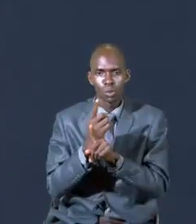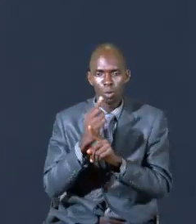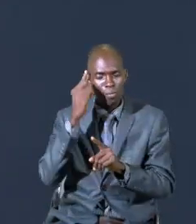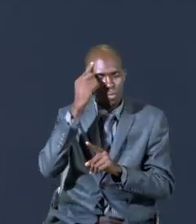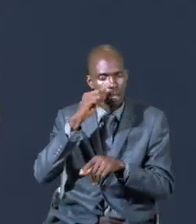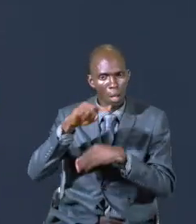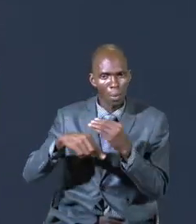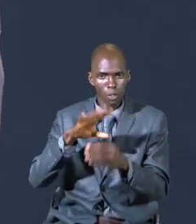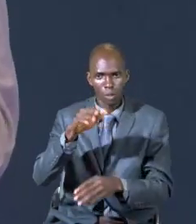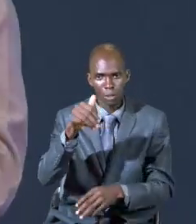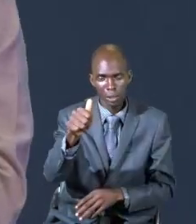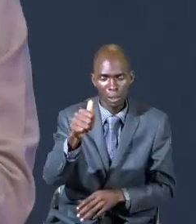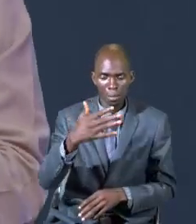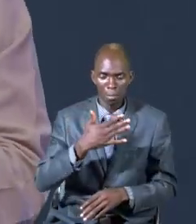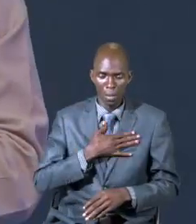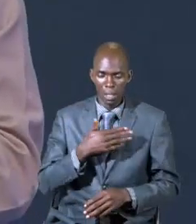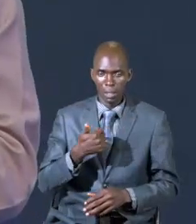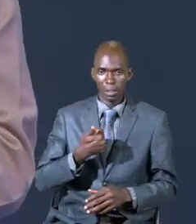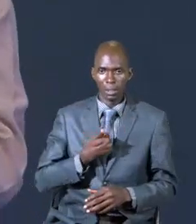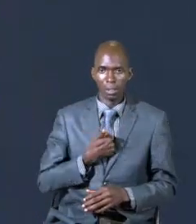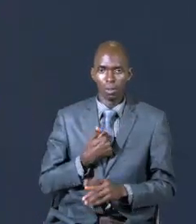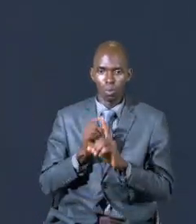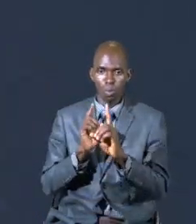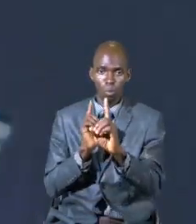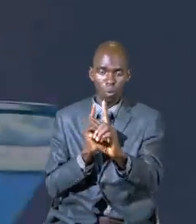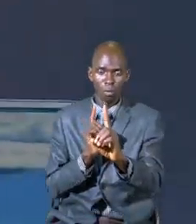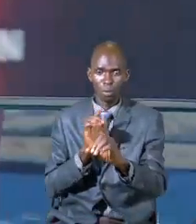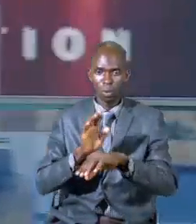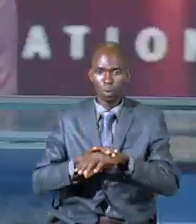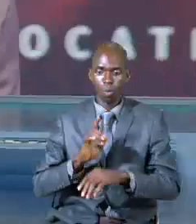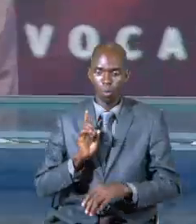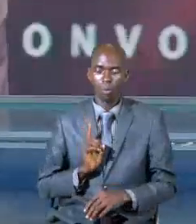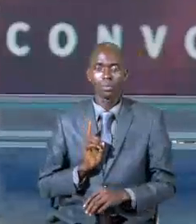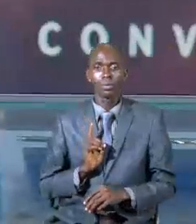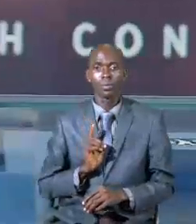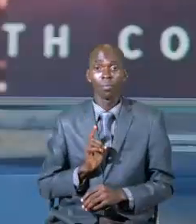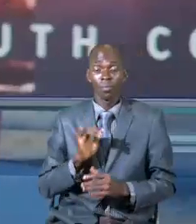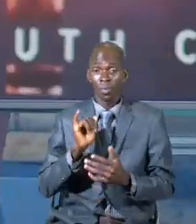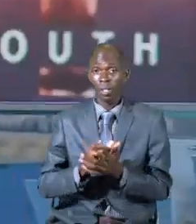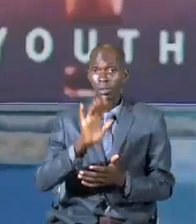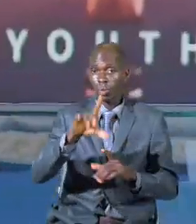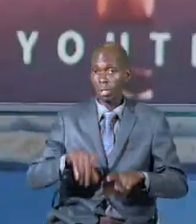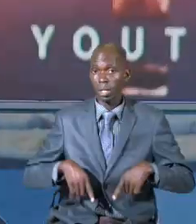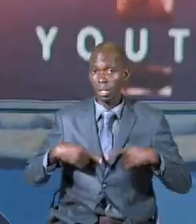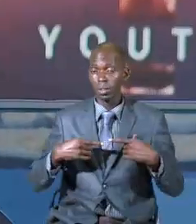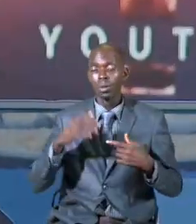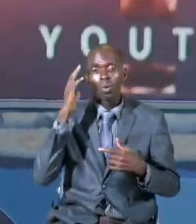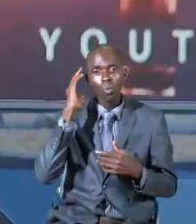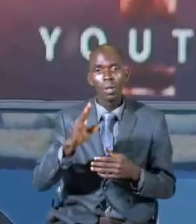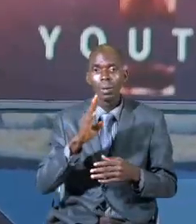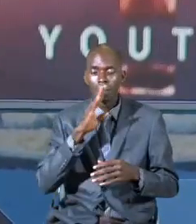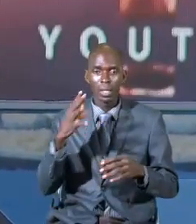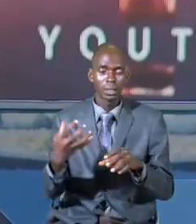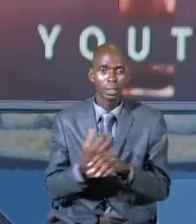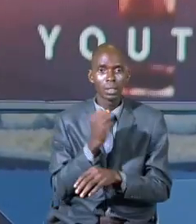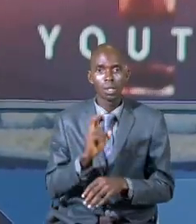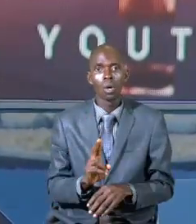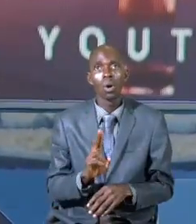and myself one on one. That your life will be taken up by